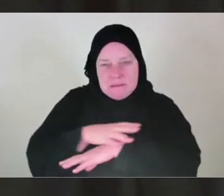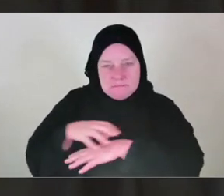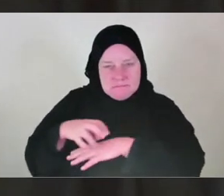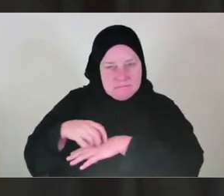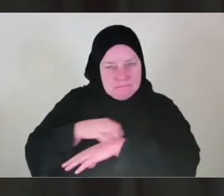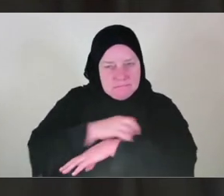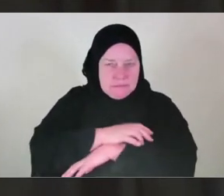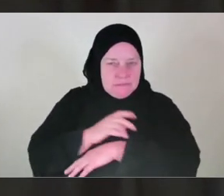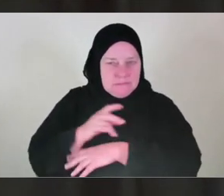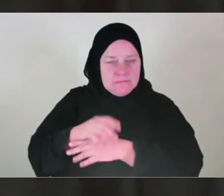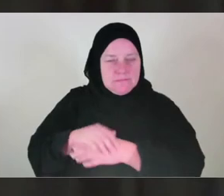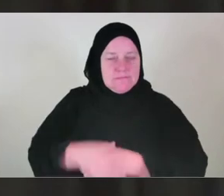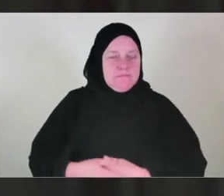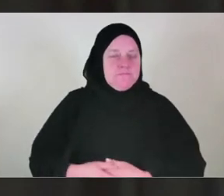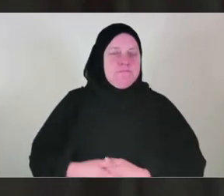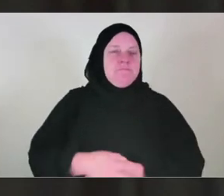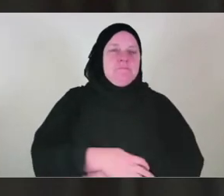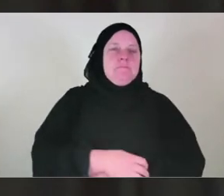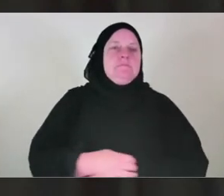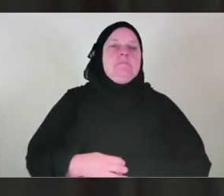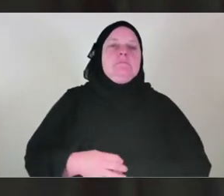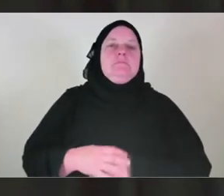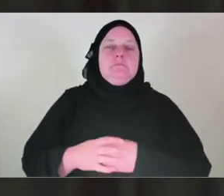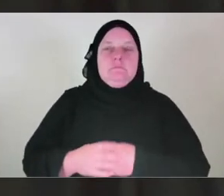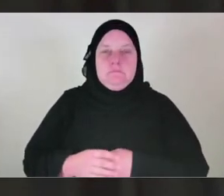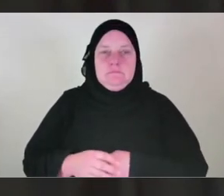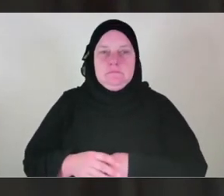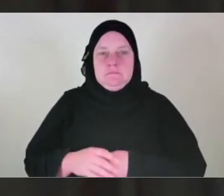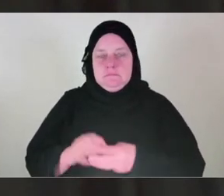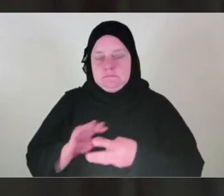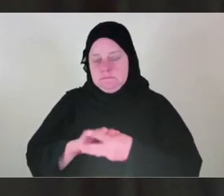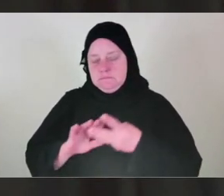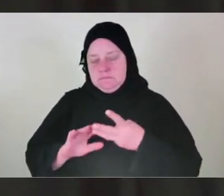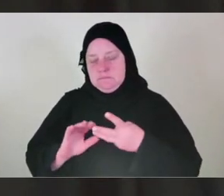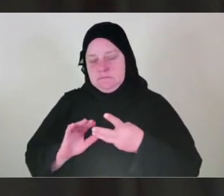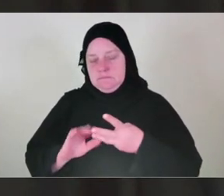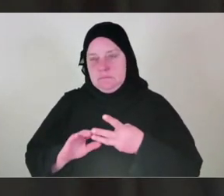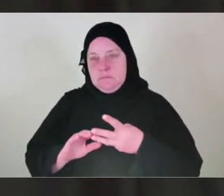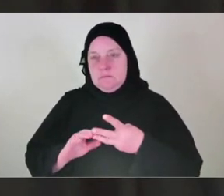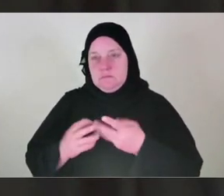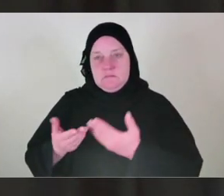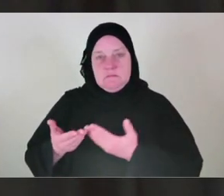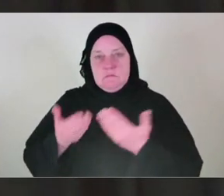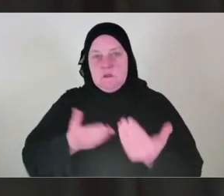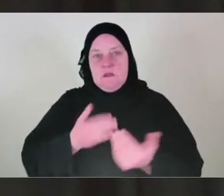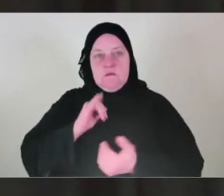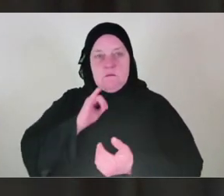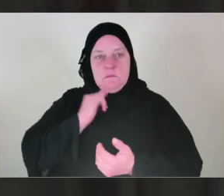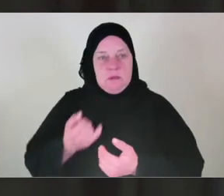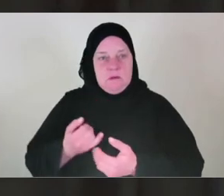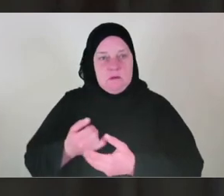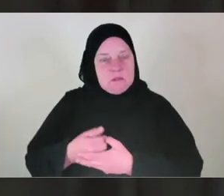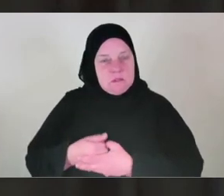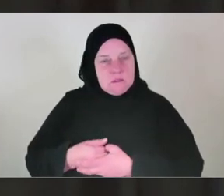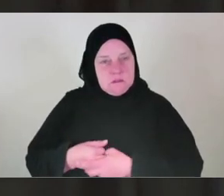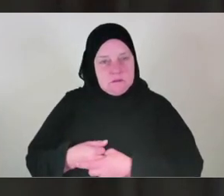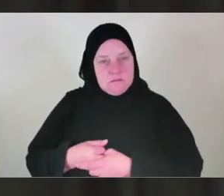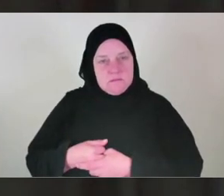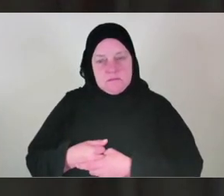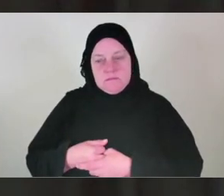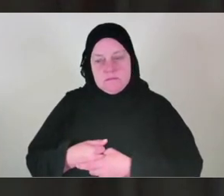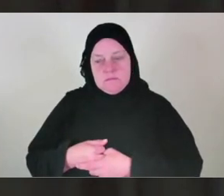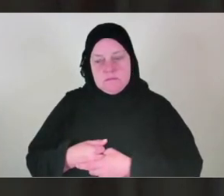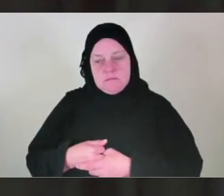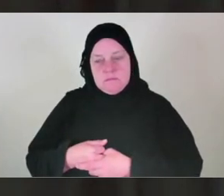She poisoned. And the one that assisted her in this manner was Ja'far ibn al-Ma'mun, her